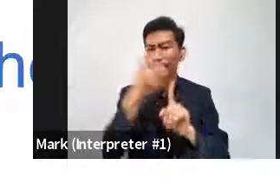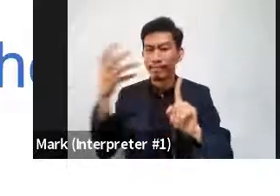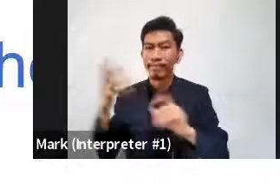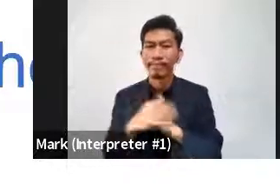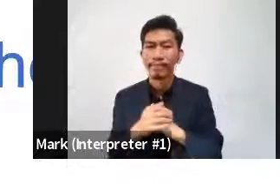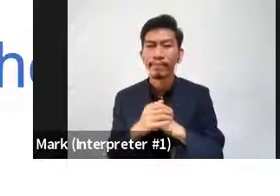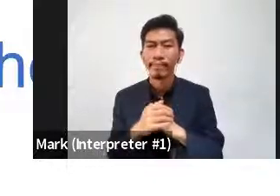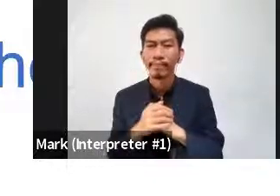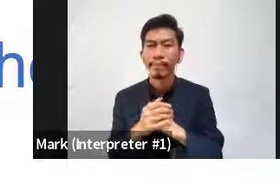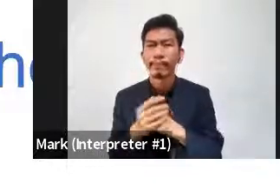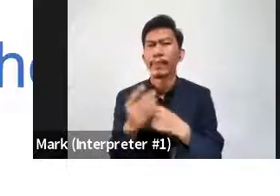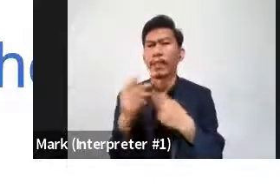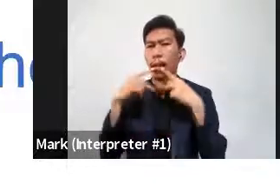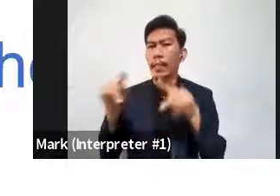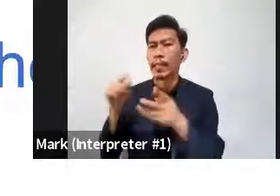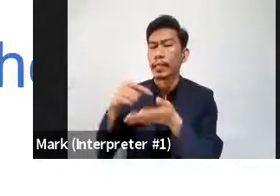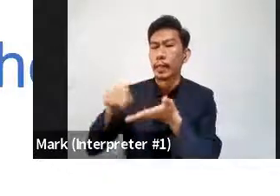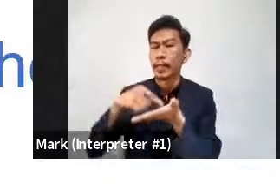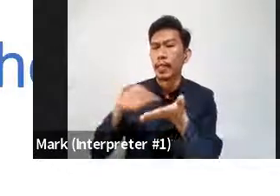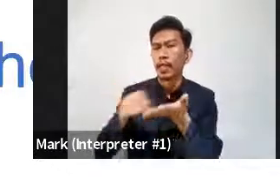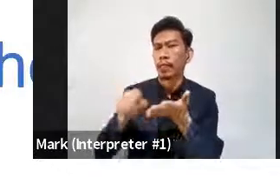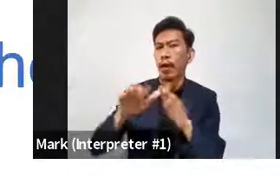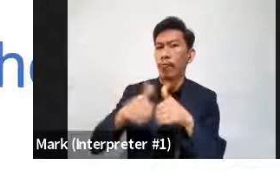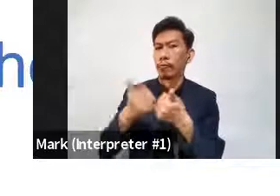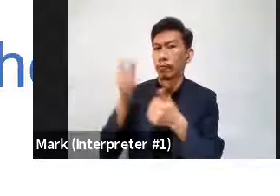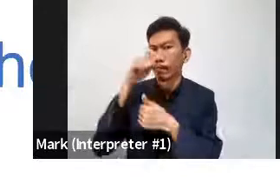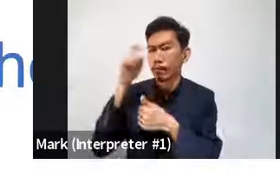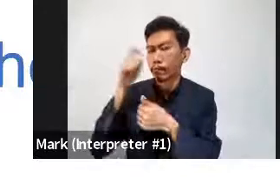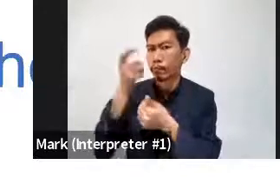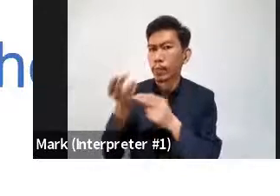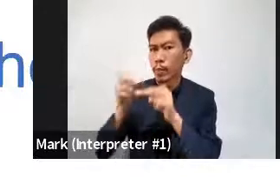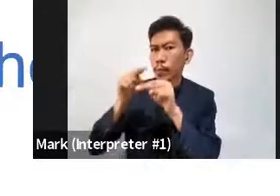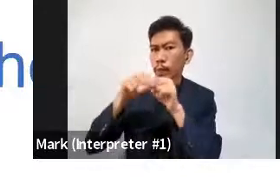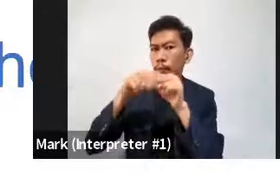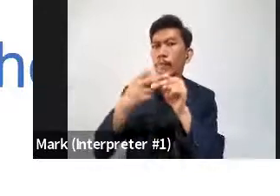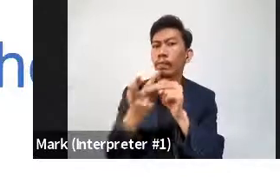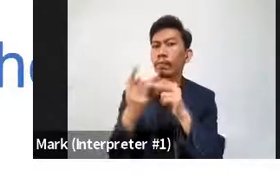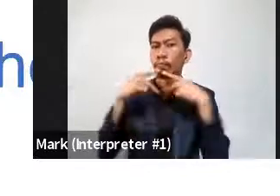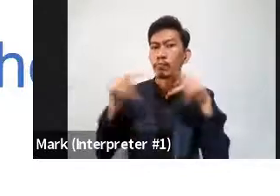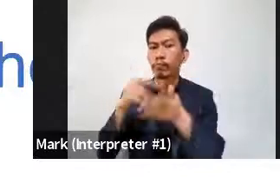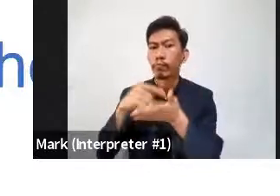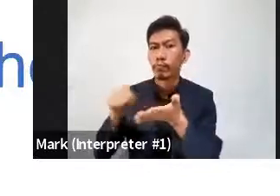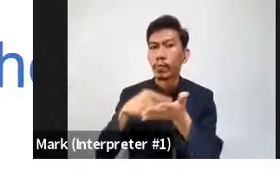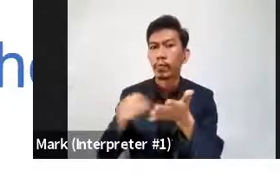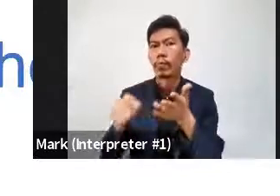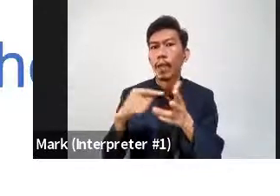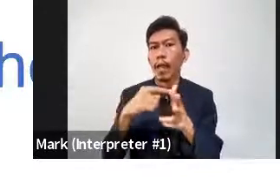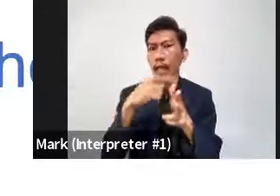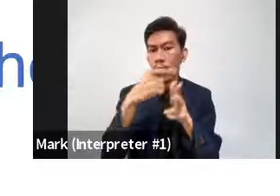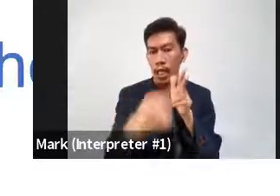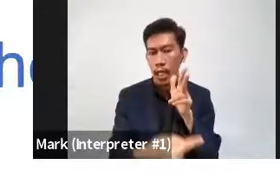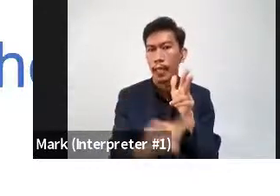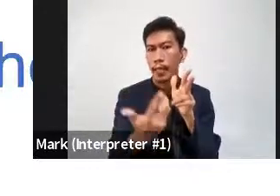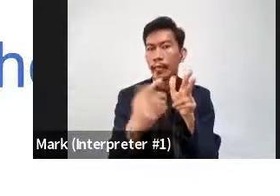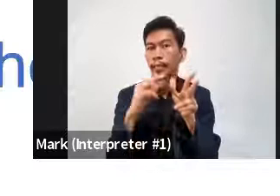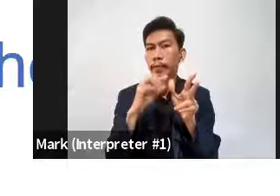public spending is actually will increase, right? So public spending for health is a function of three factors. So number